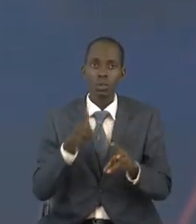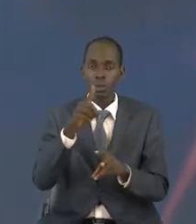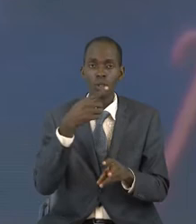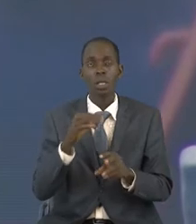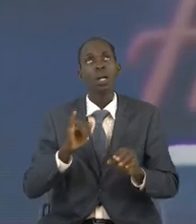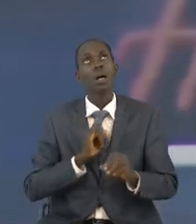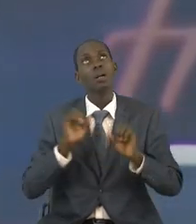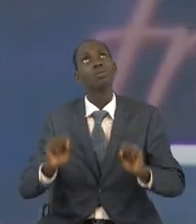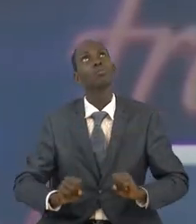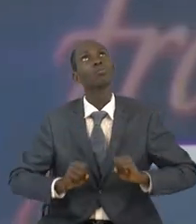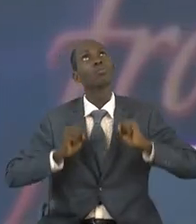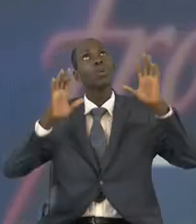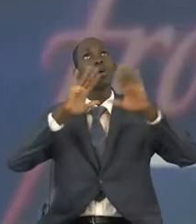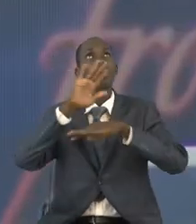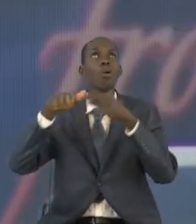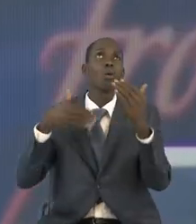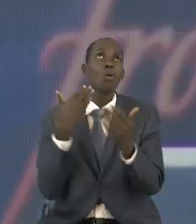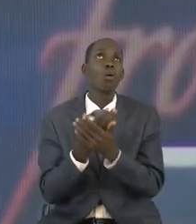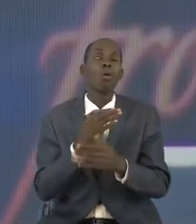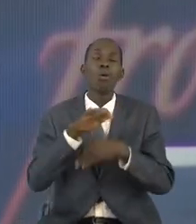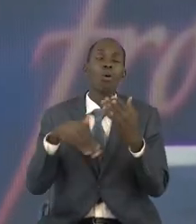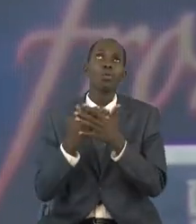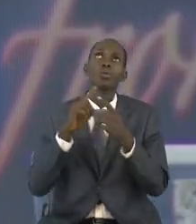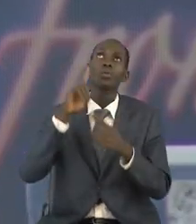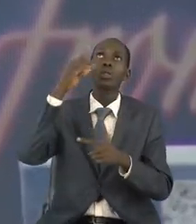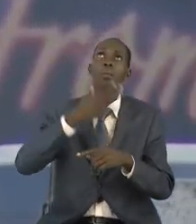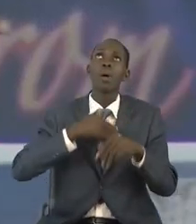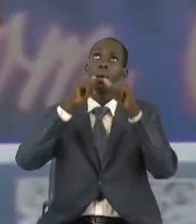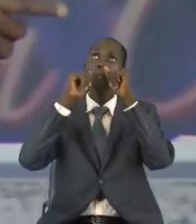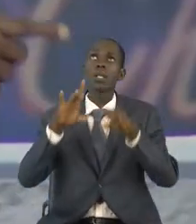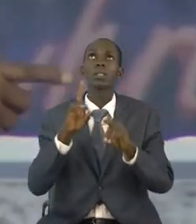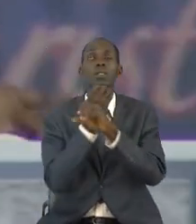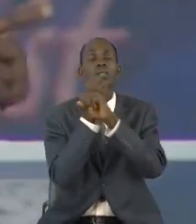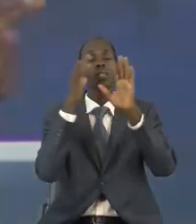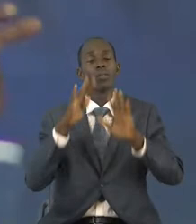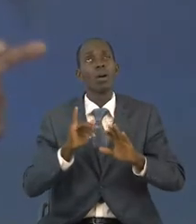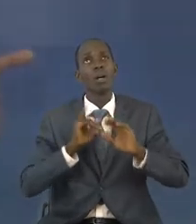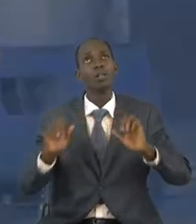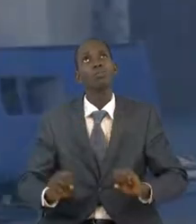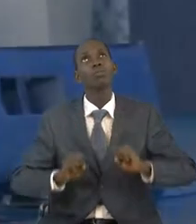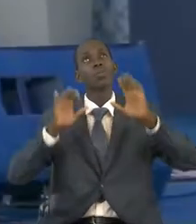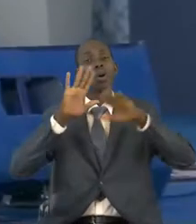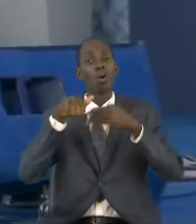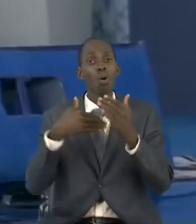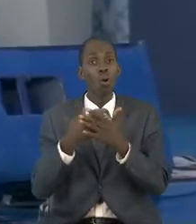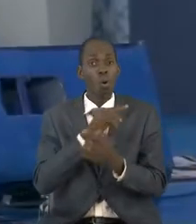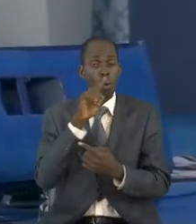I surrender all, all to thee, my blessed Savior, I surrender all. It is when